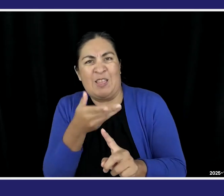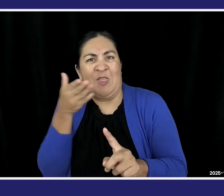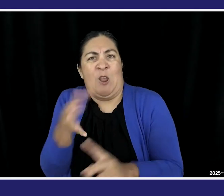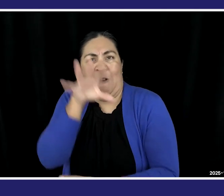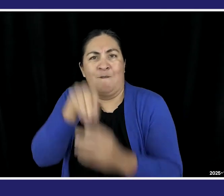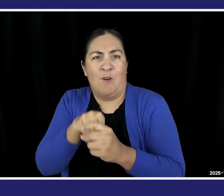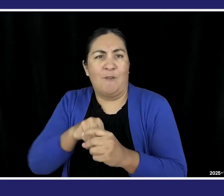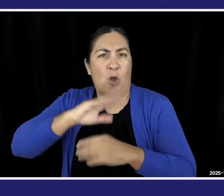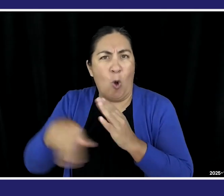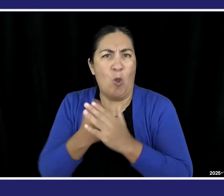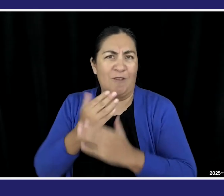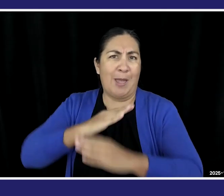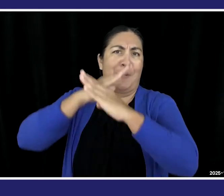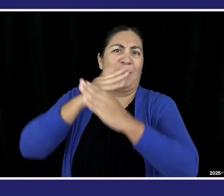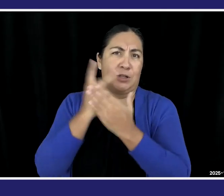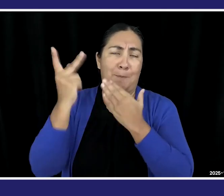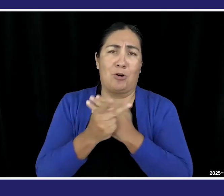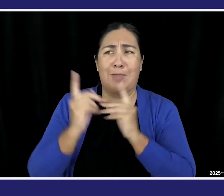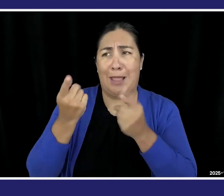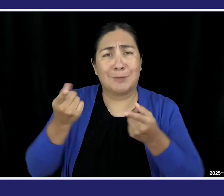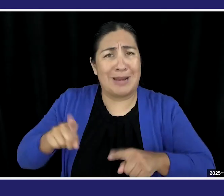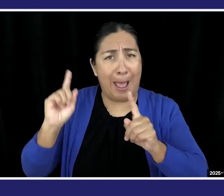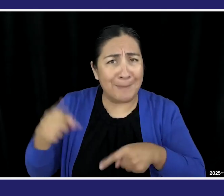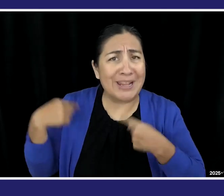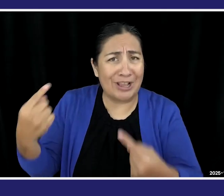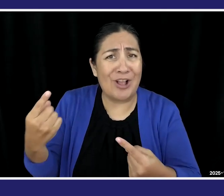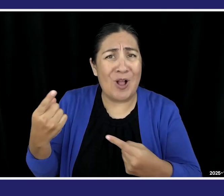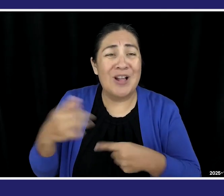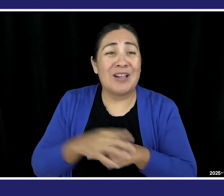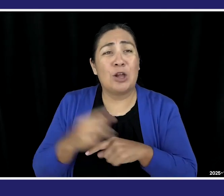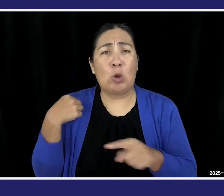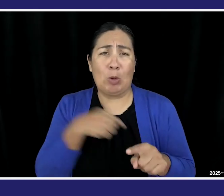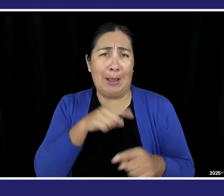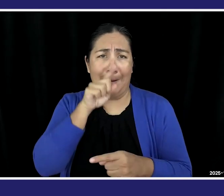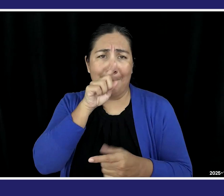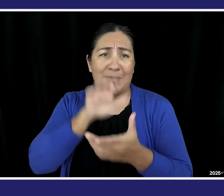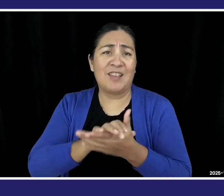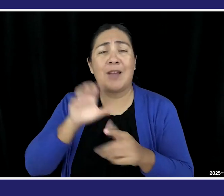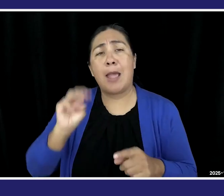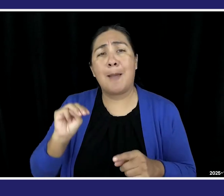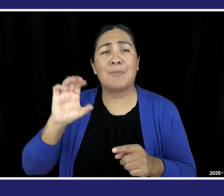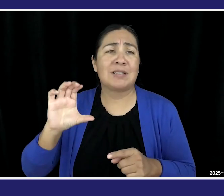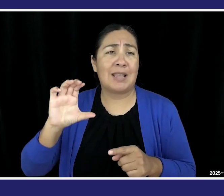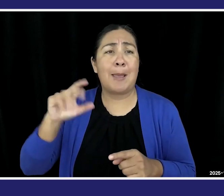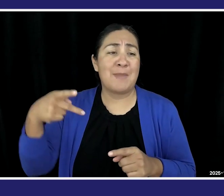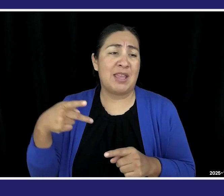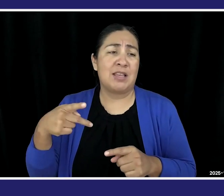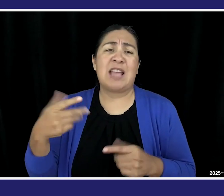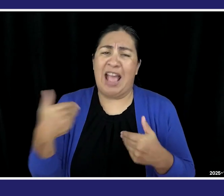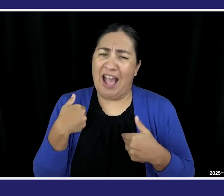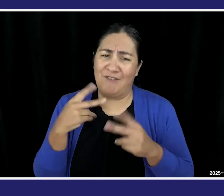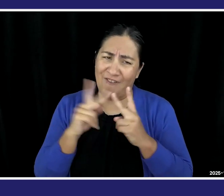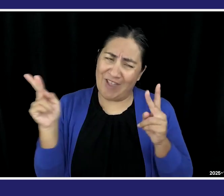programming that has been happening on the ground. We think MCPs play a very critical